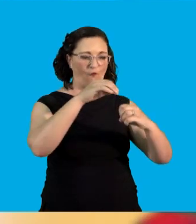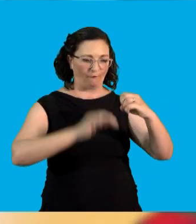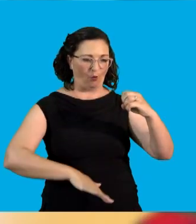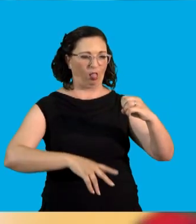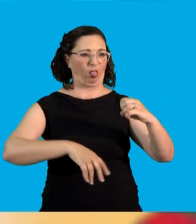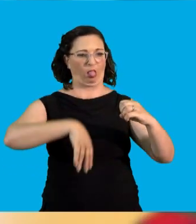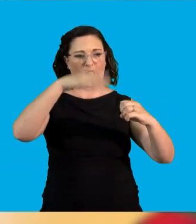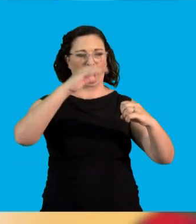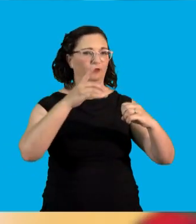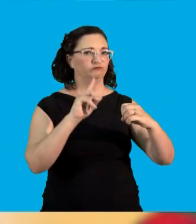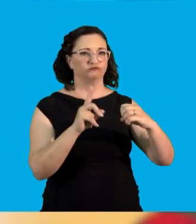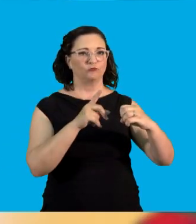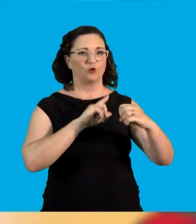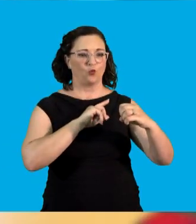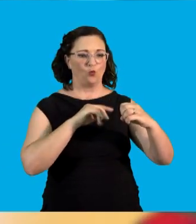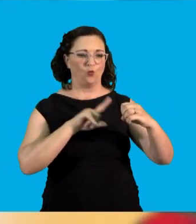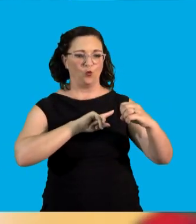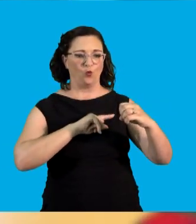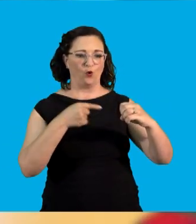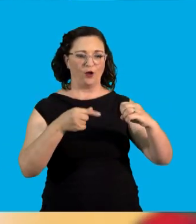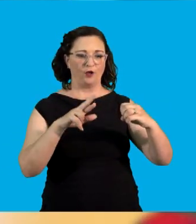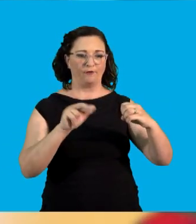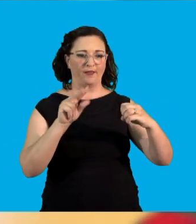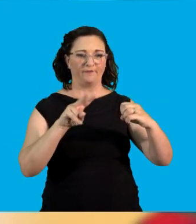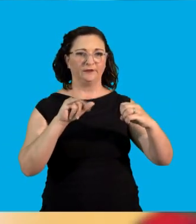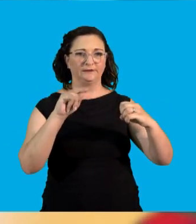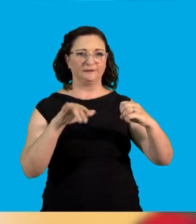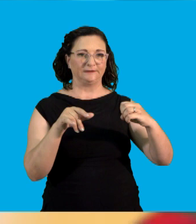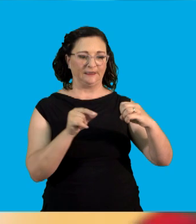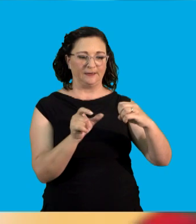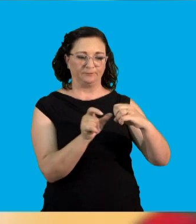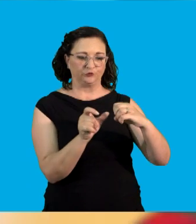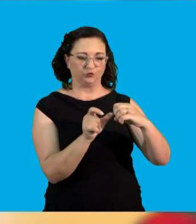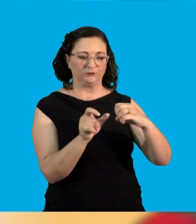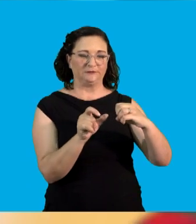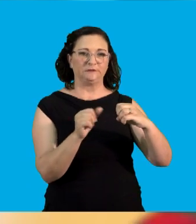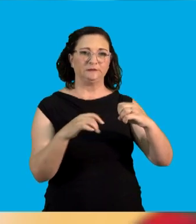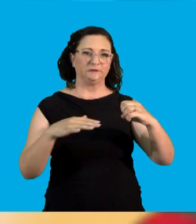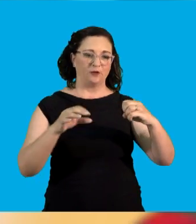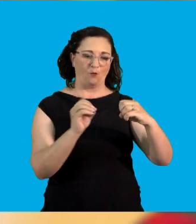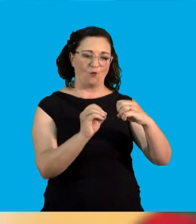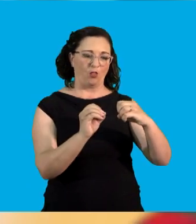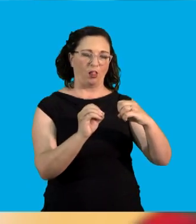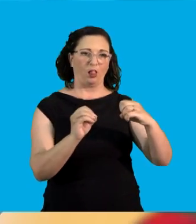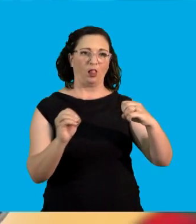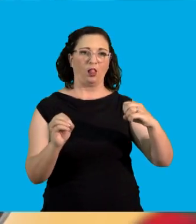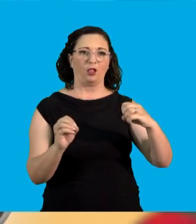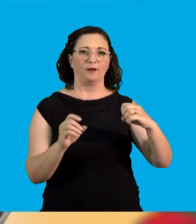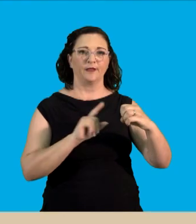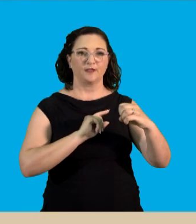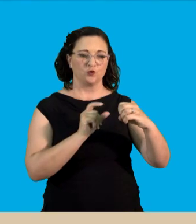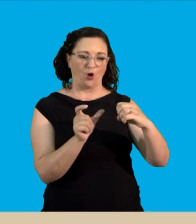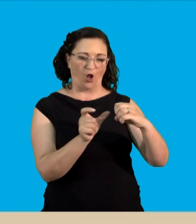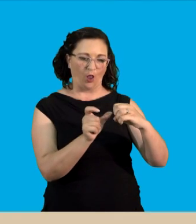orbiting the sun, not falling, not doing anything, because of the gravitational pull between them. Remember, we said